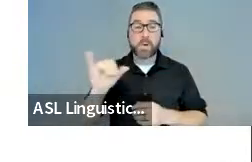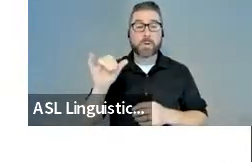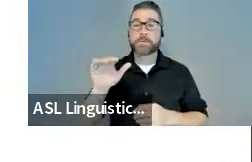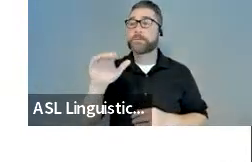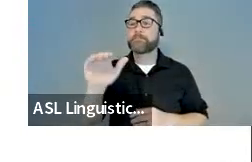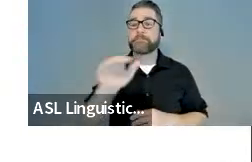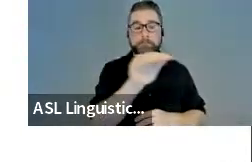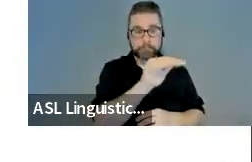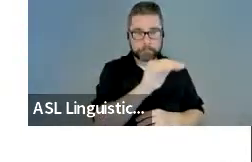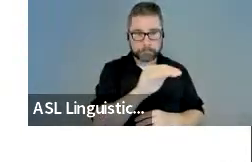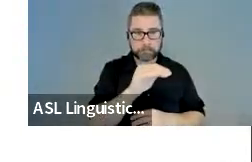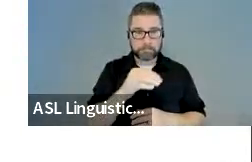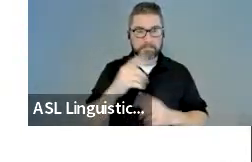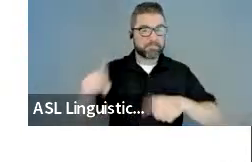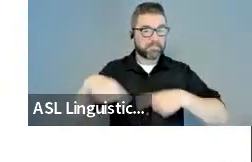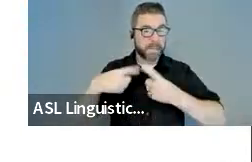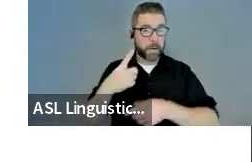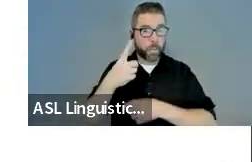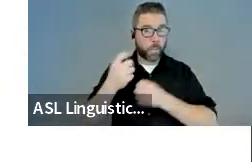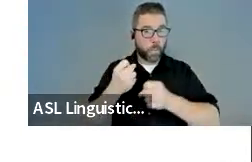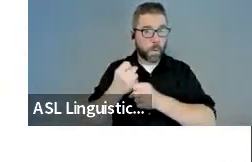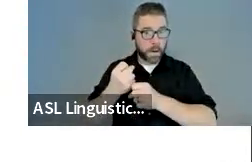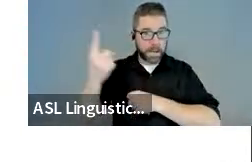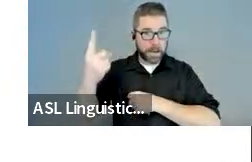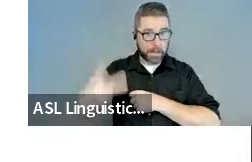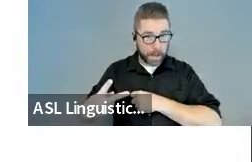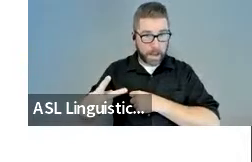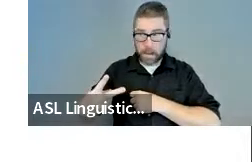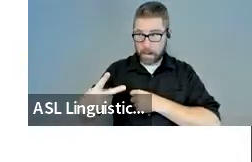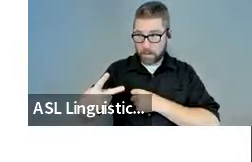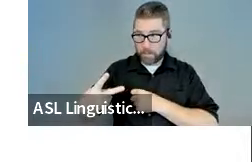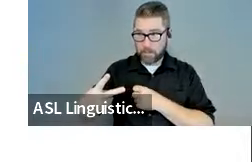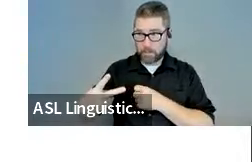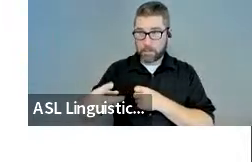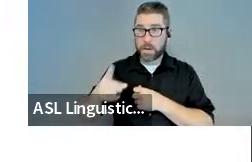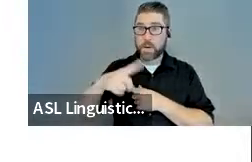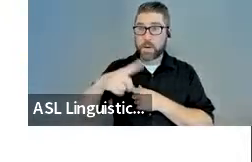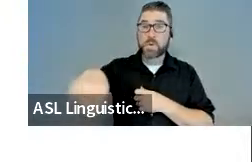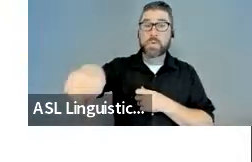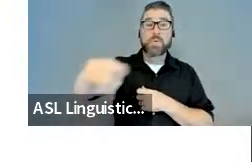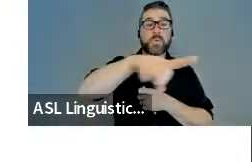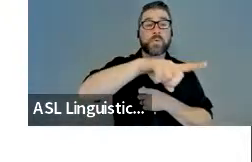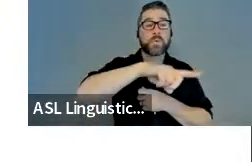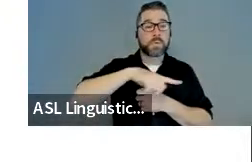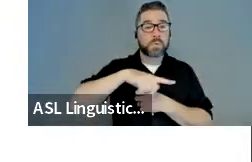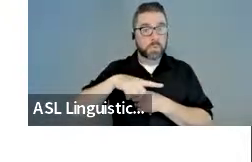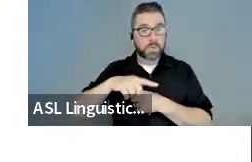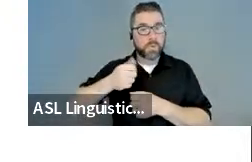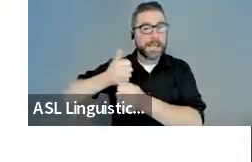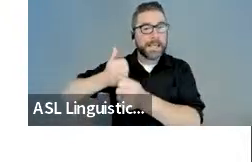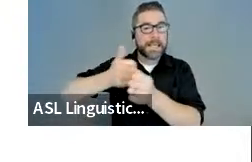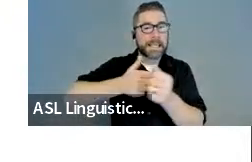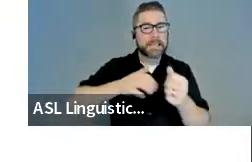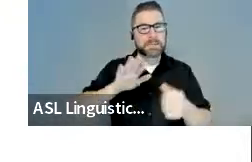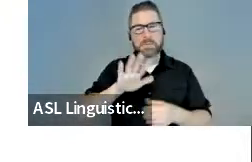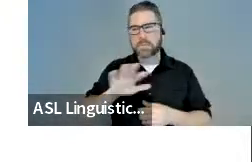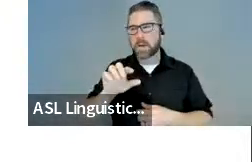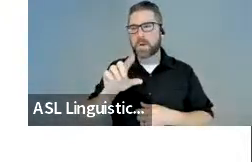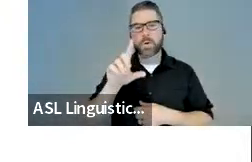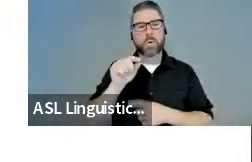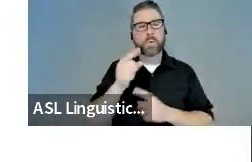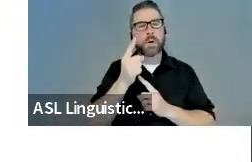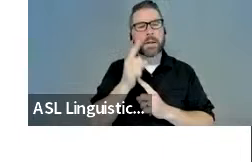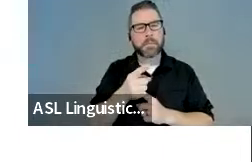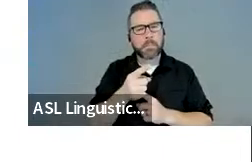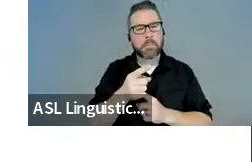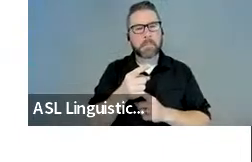last year and a half, you all have been allocating about 20 minutes or so to a quarterly meeting